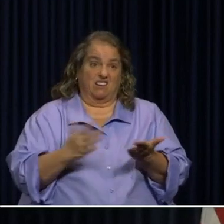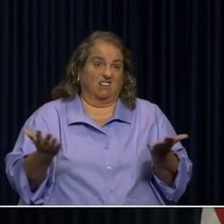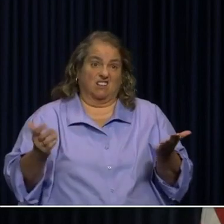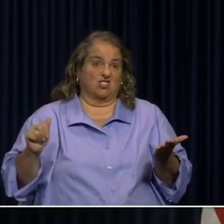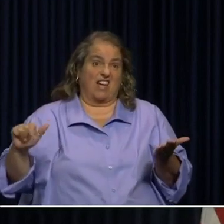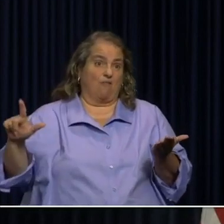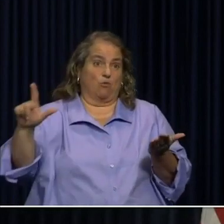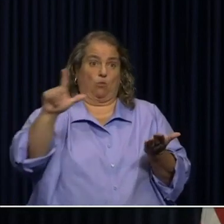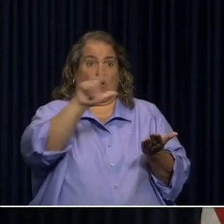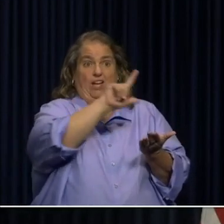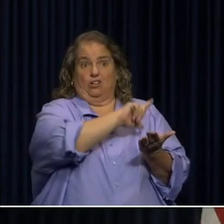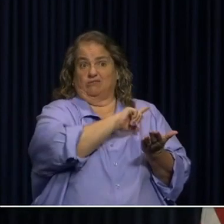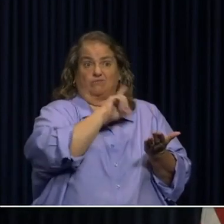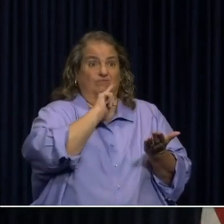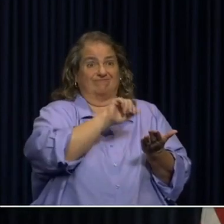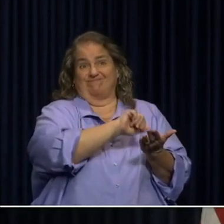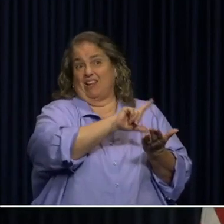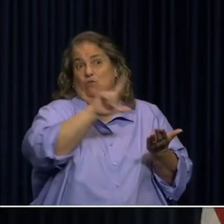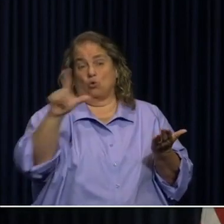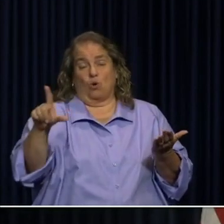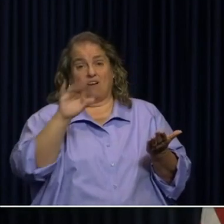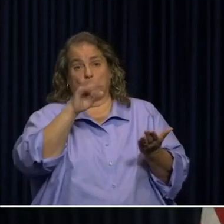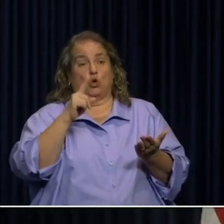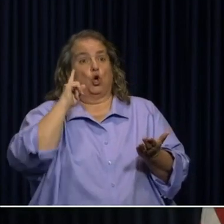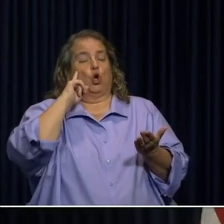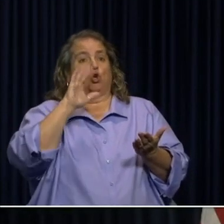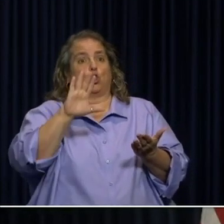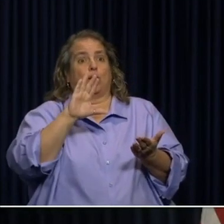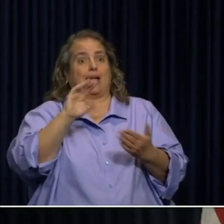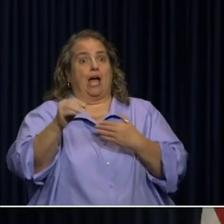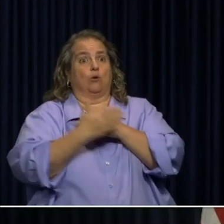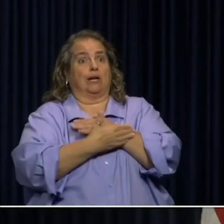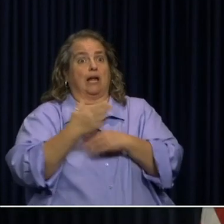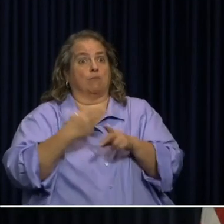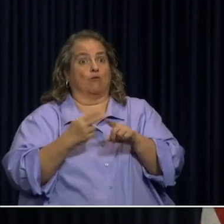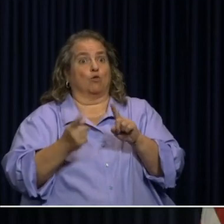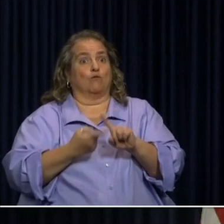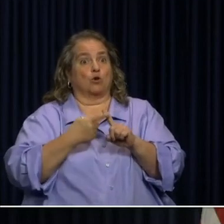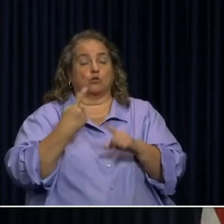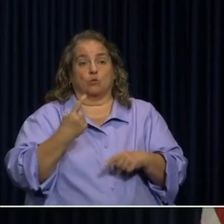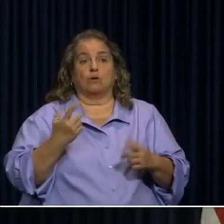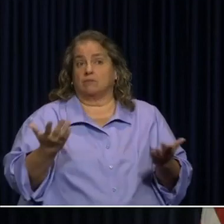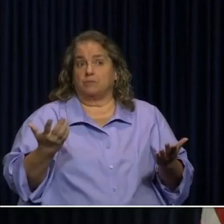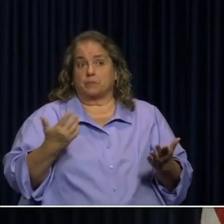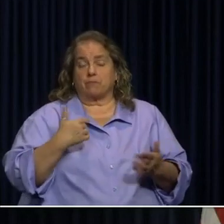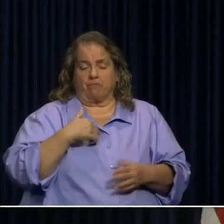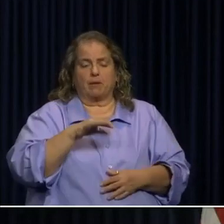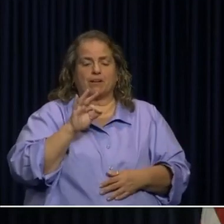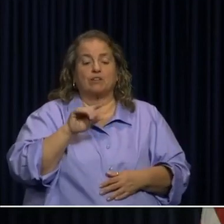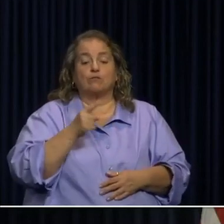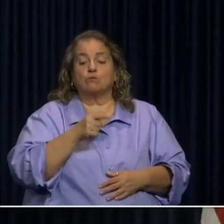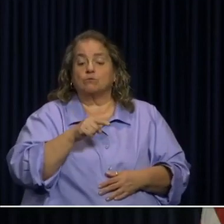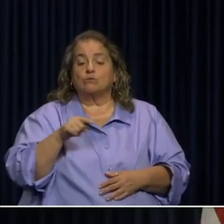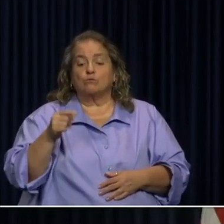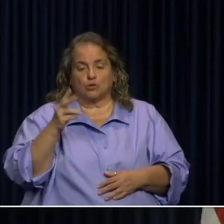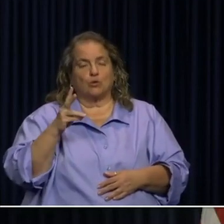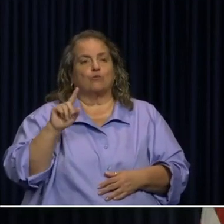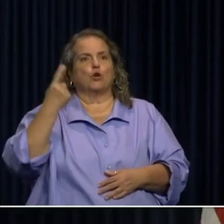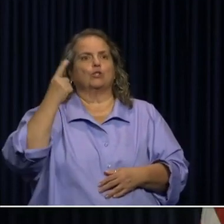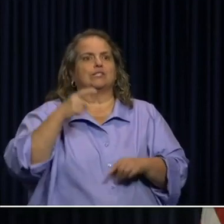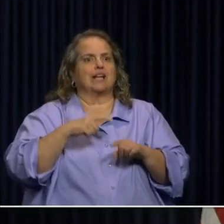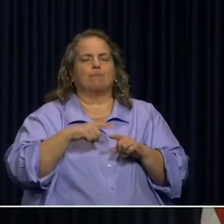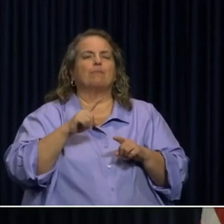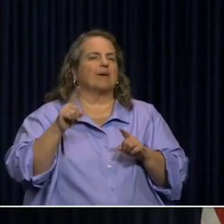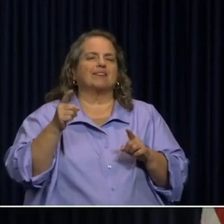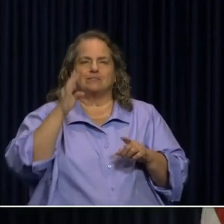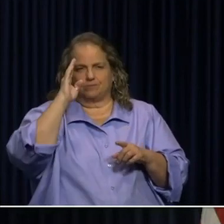saying. If you've heard the first one in your county, and I can pick out a couple here that I think are, it's been there before